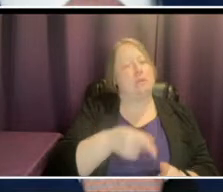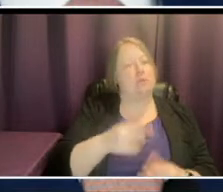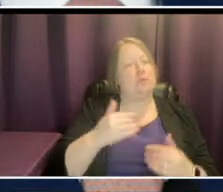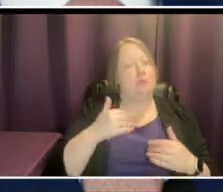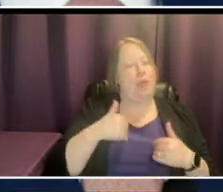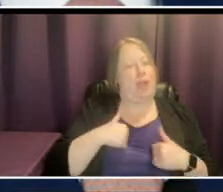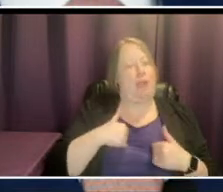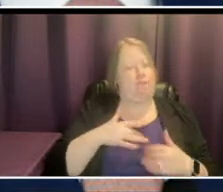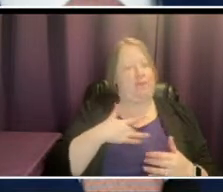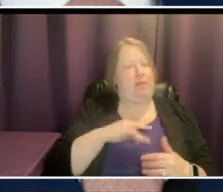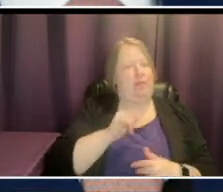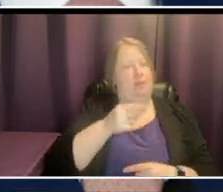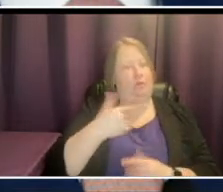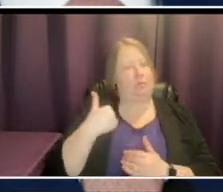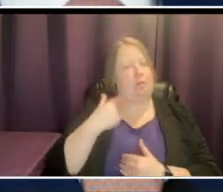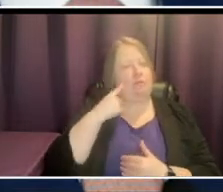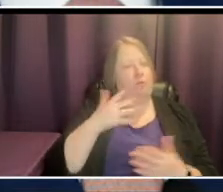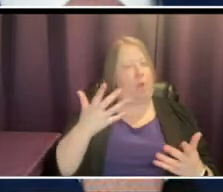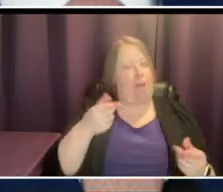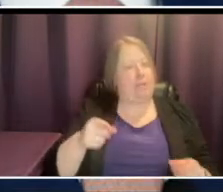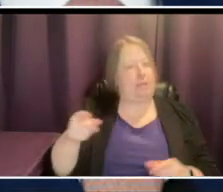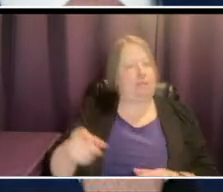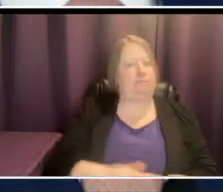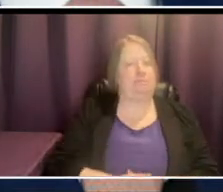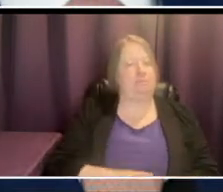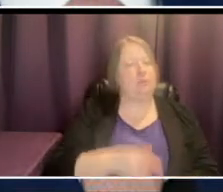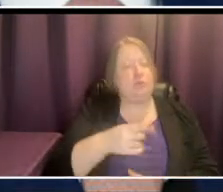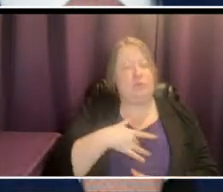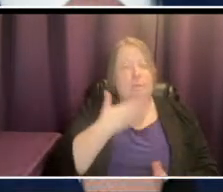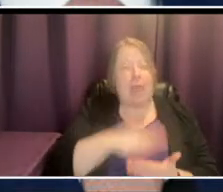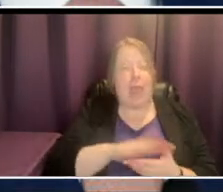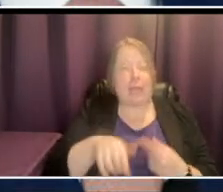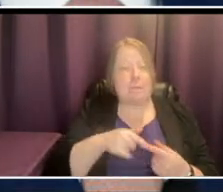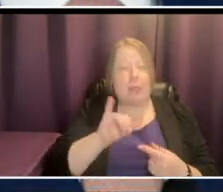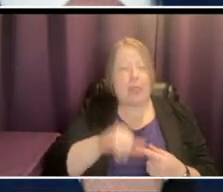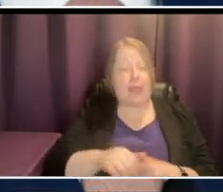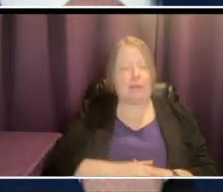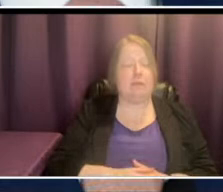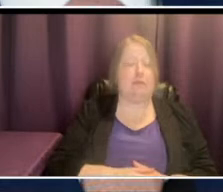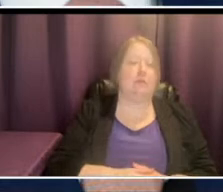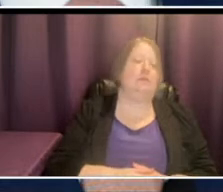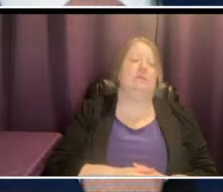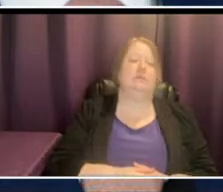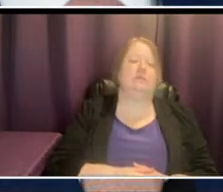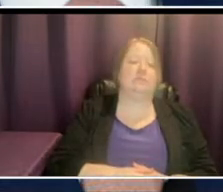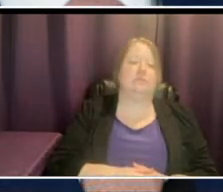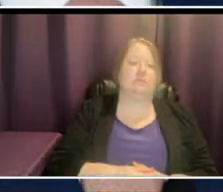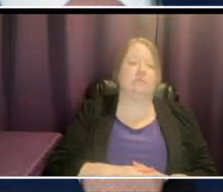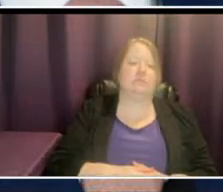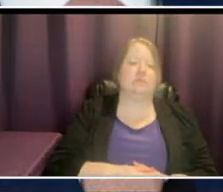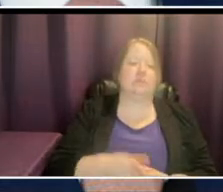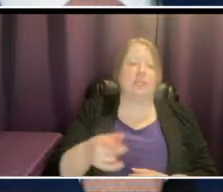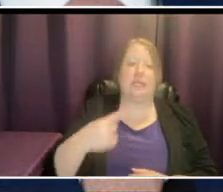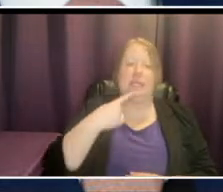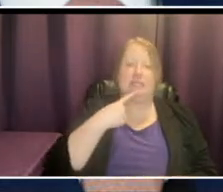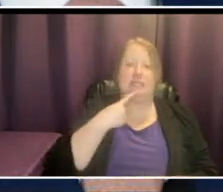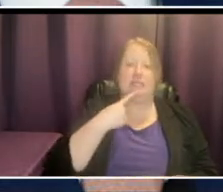for what happened? Does he feel bad about what happened? He told me he does have some responsibility for what happened.